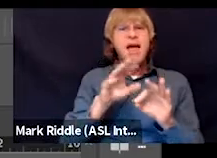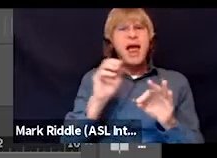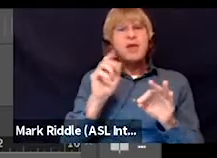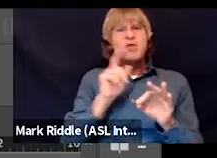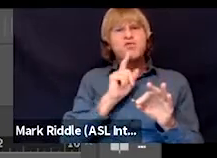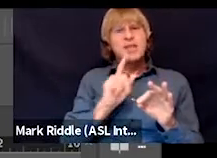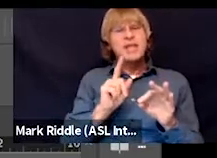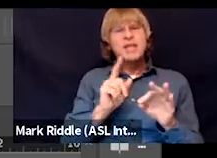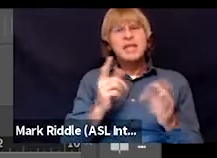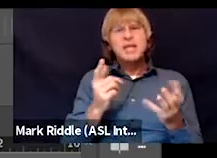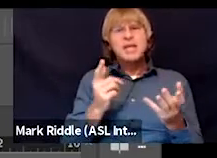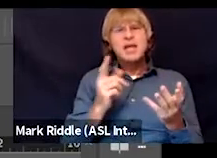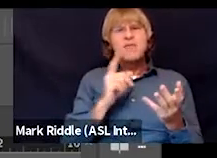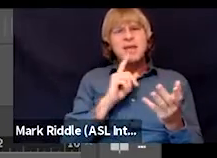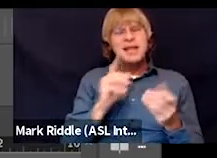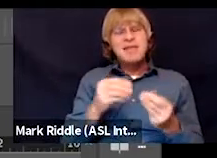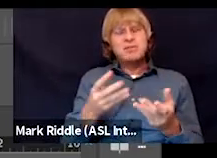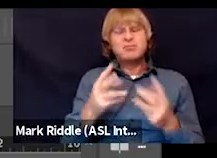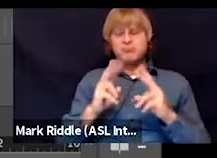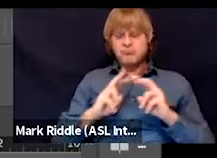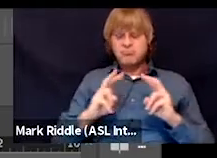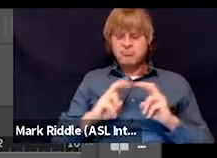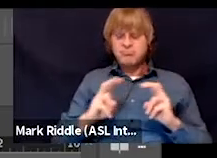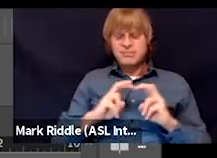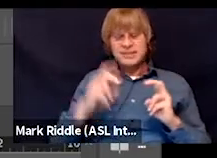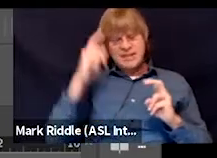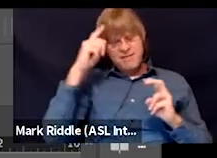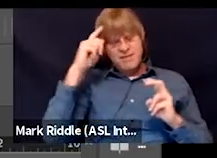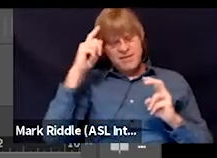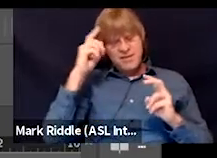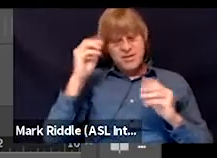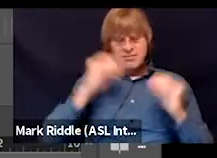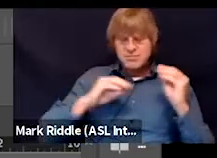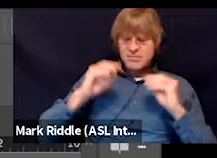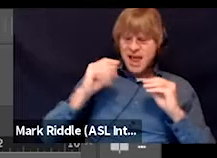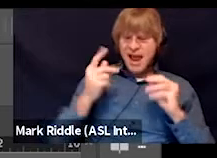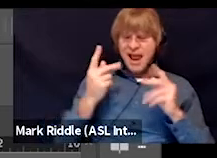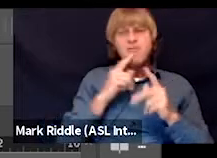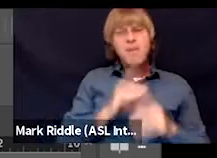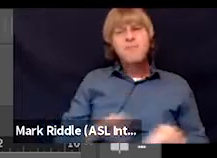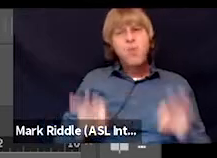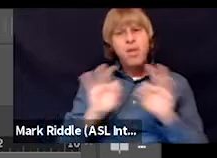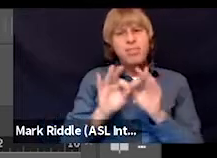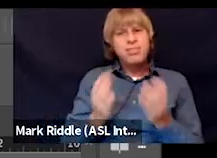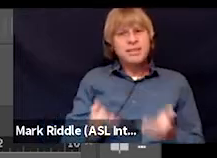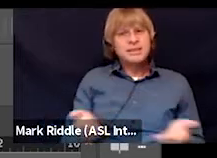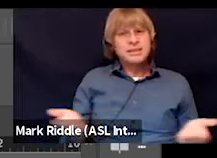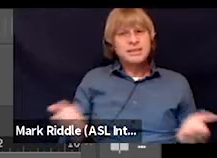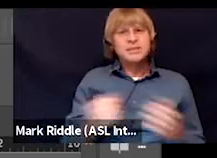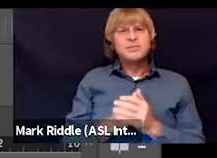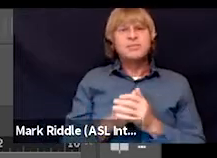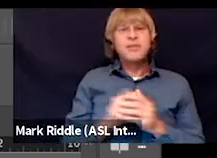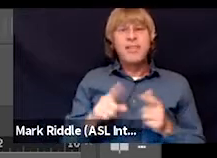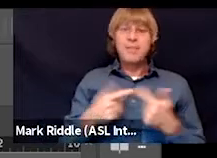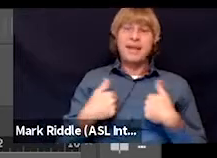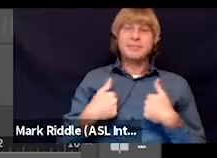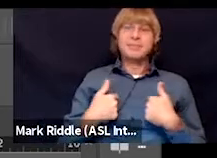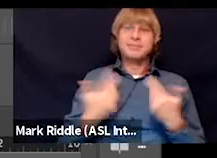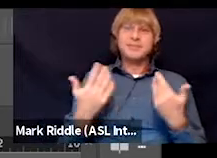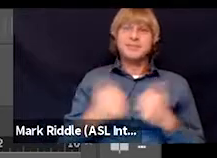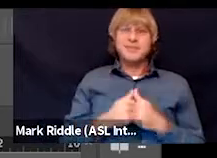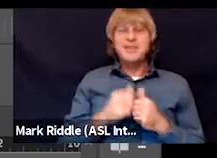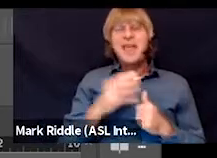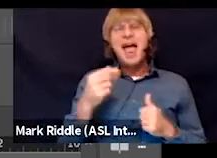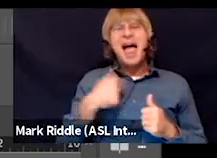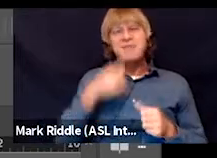really just, it gives you so much for your brain, and it's important things. And then there's me. and